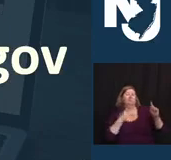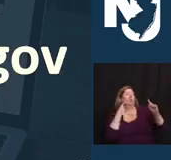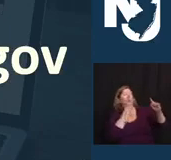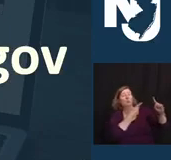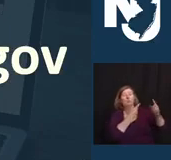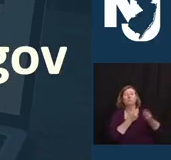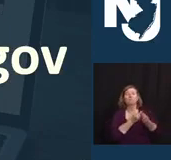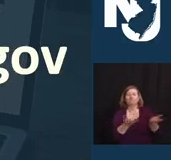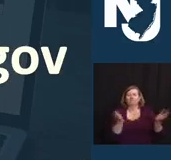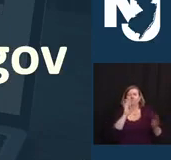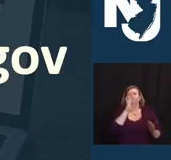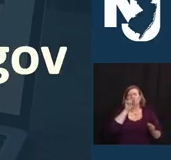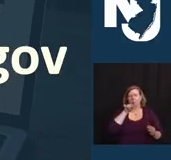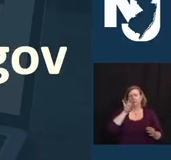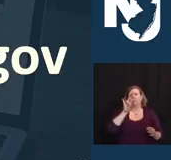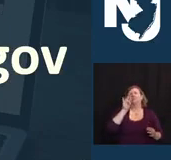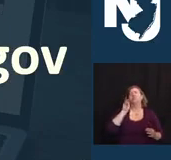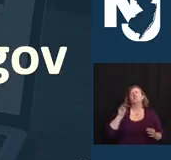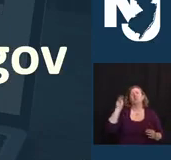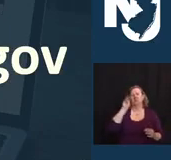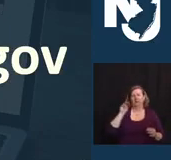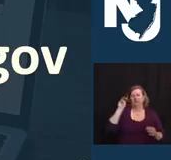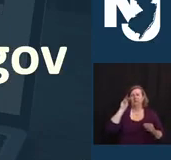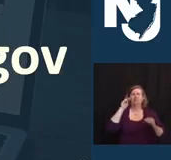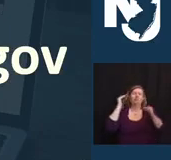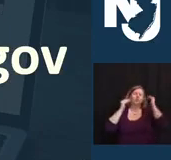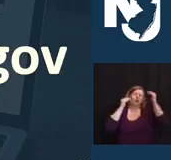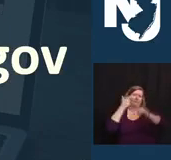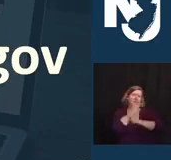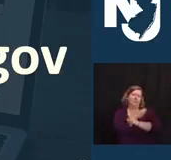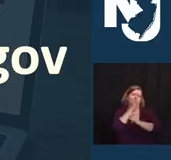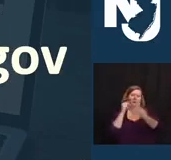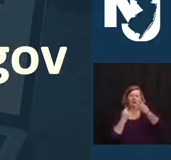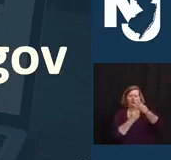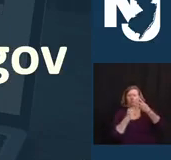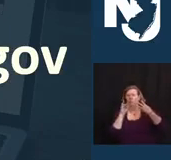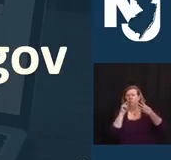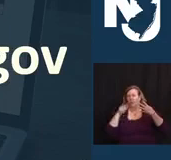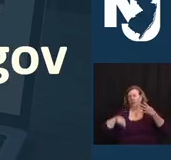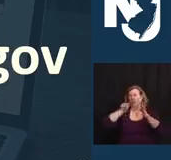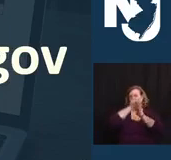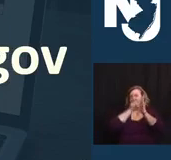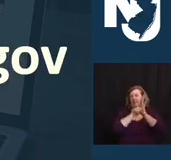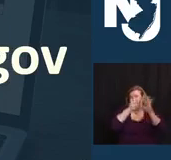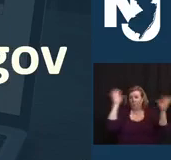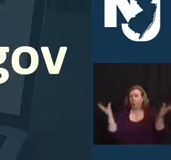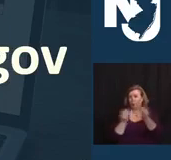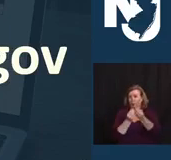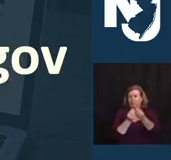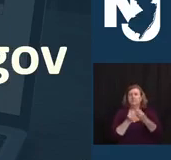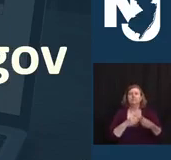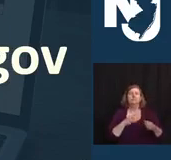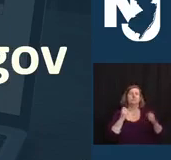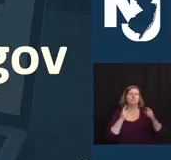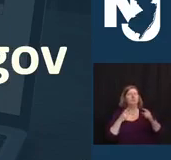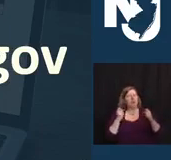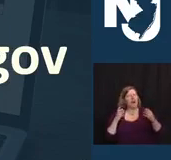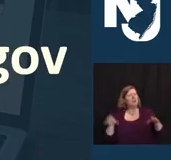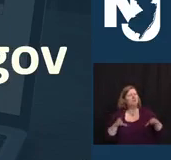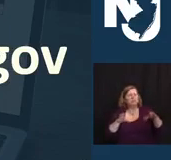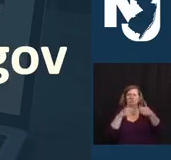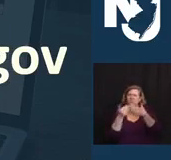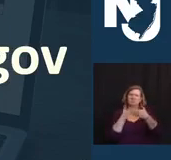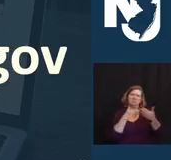4.7 million adult New Jerseyans by the end of June remains not only in place, but entirely achievable. As of